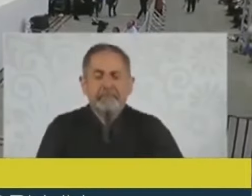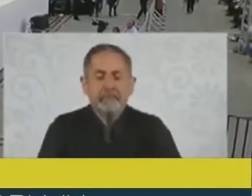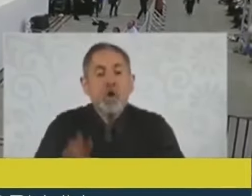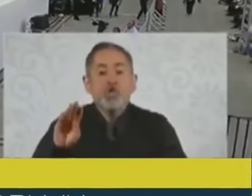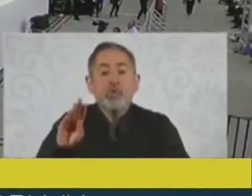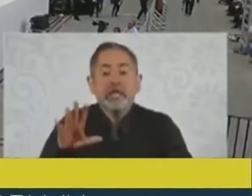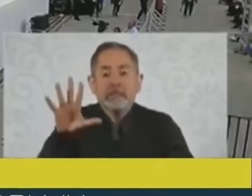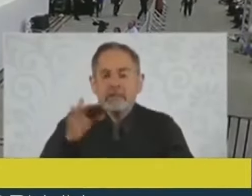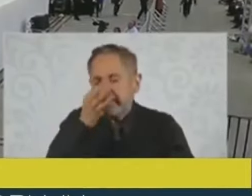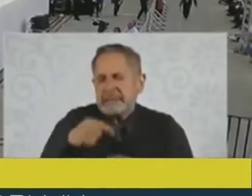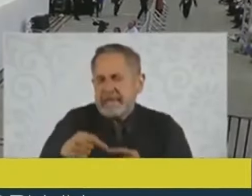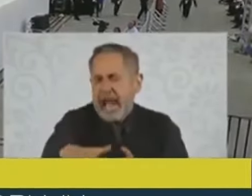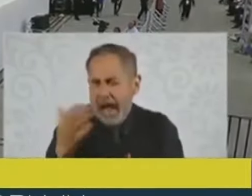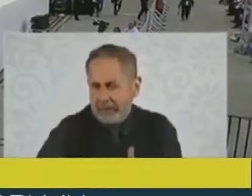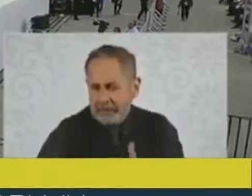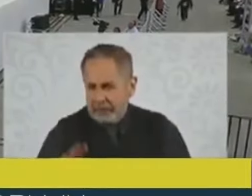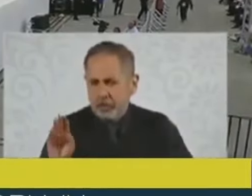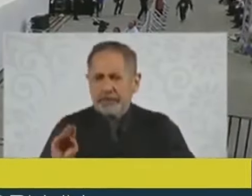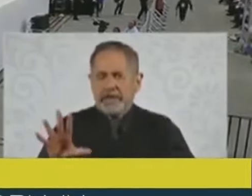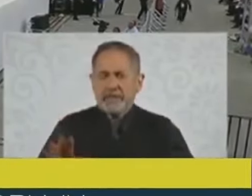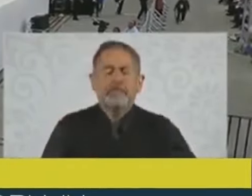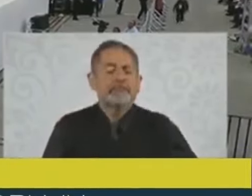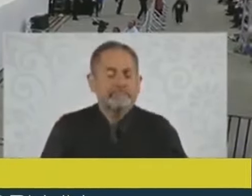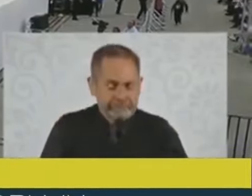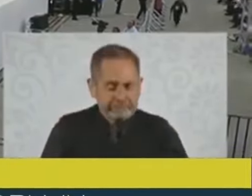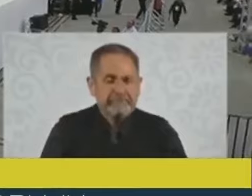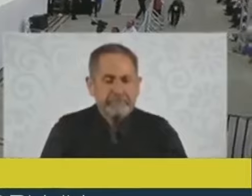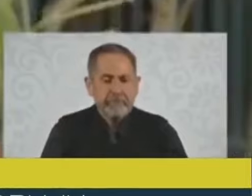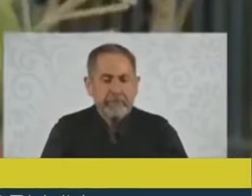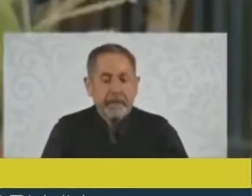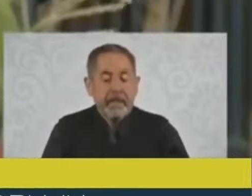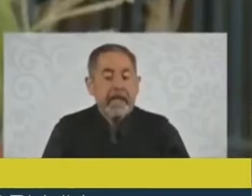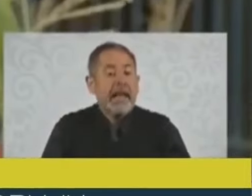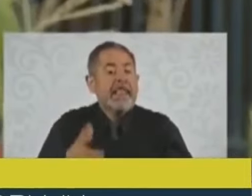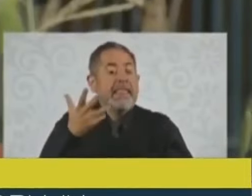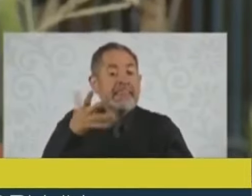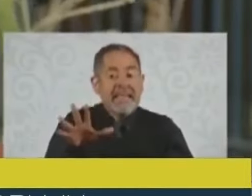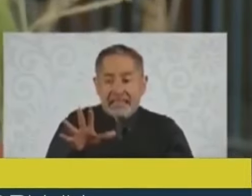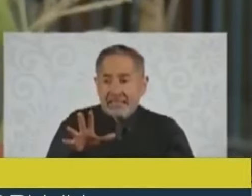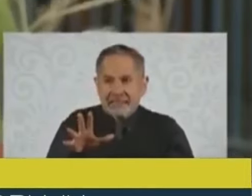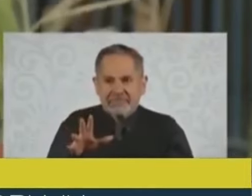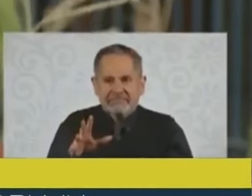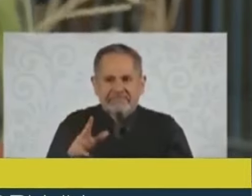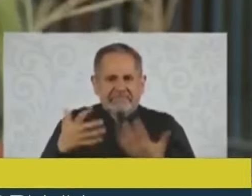Mexico. 95, we're about to finish. We will build at least